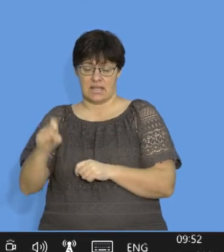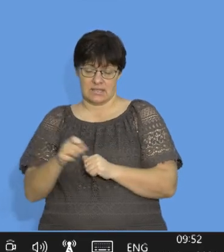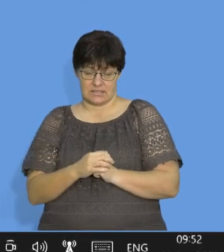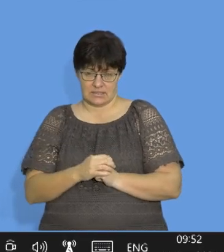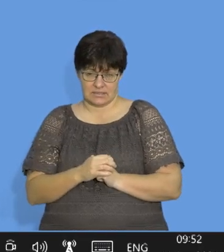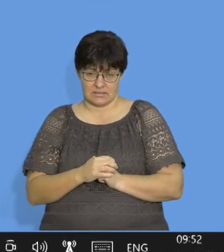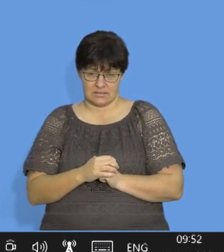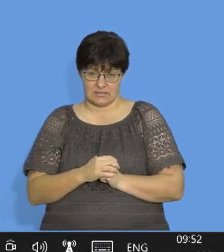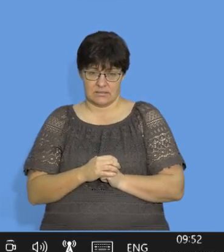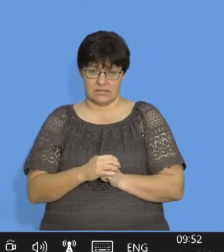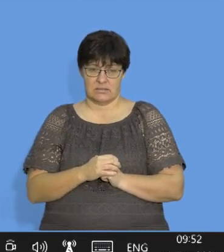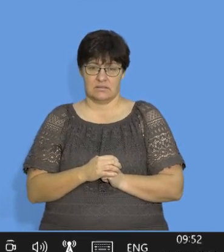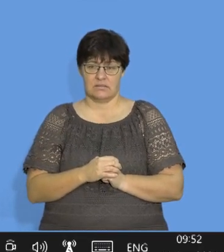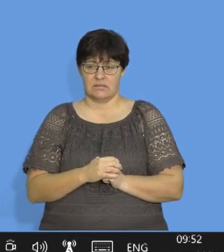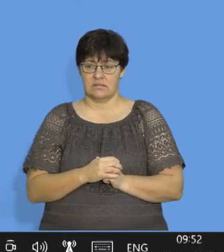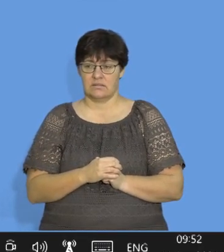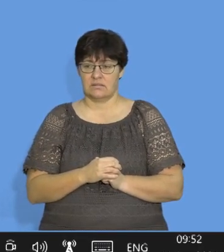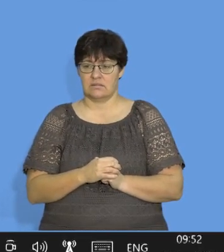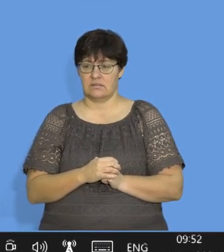go